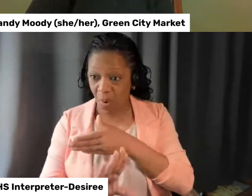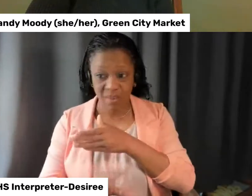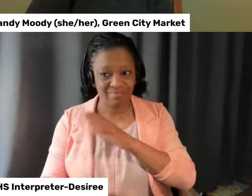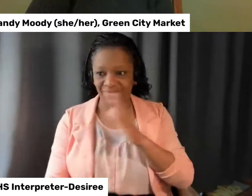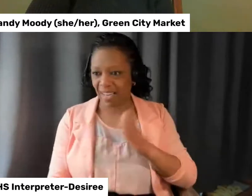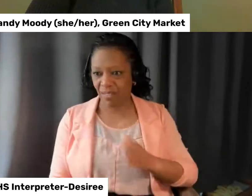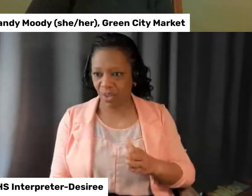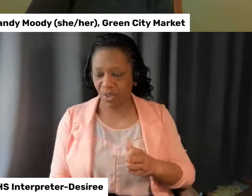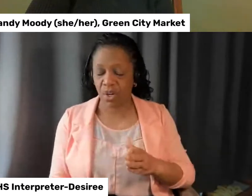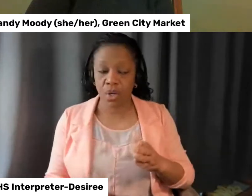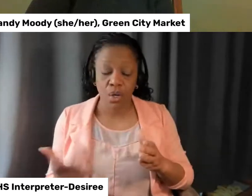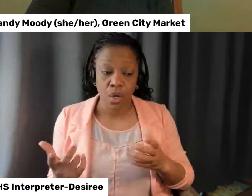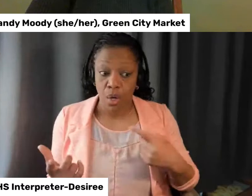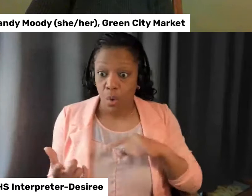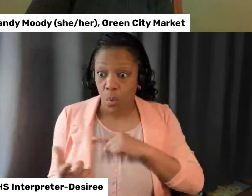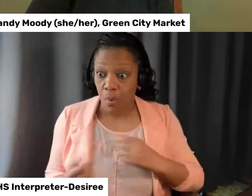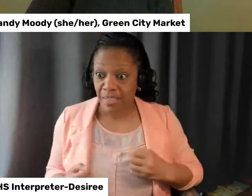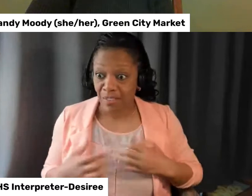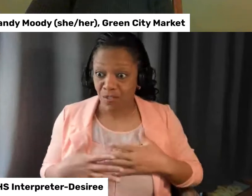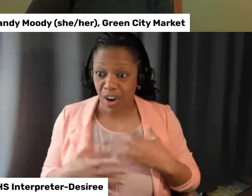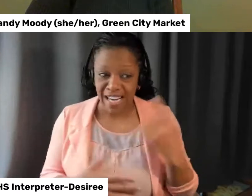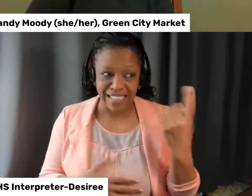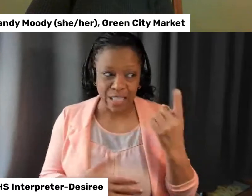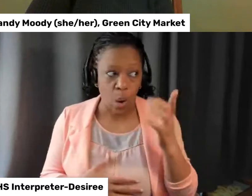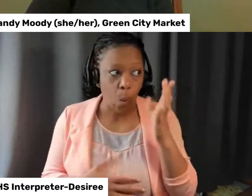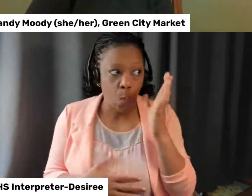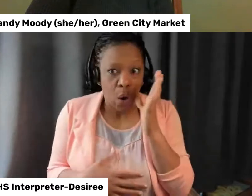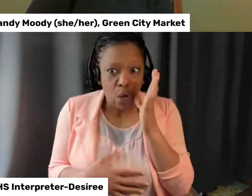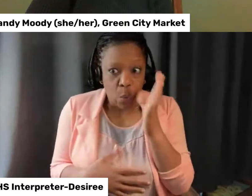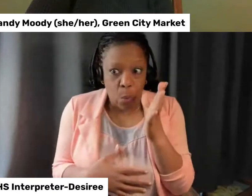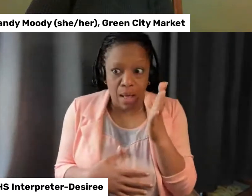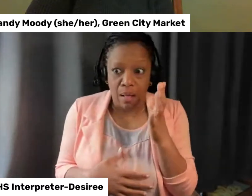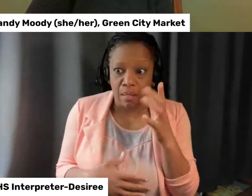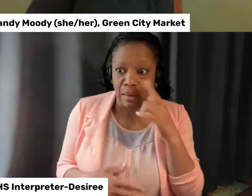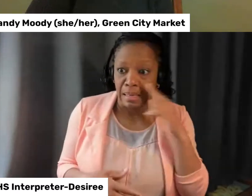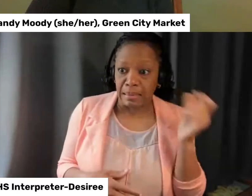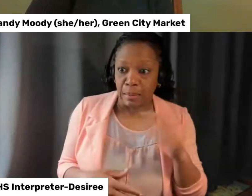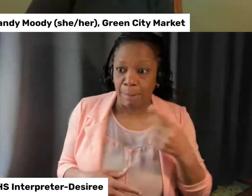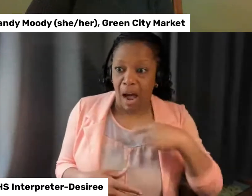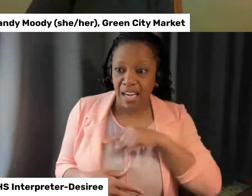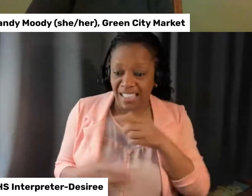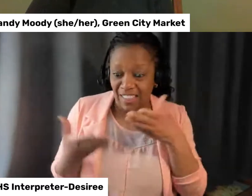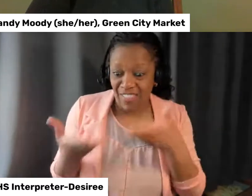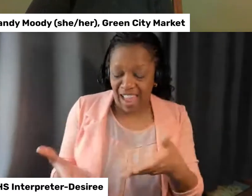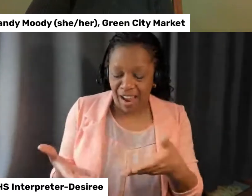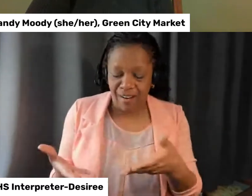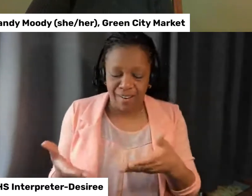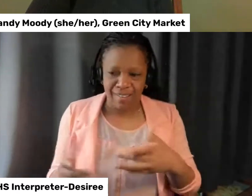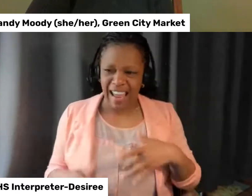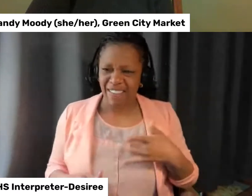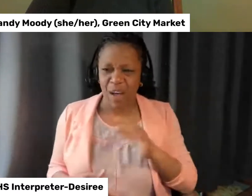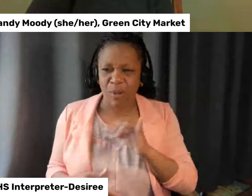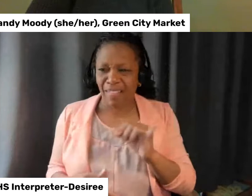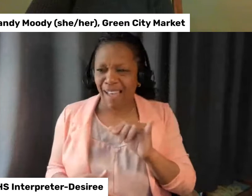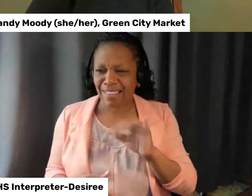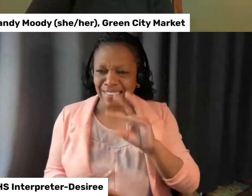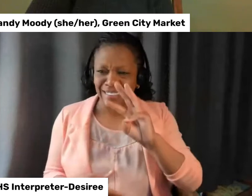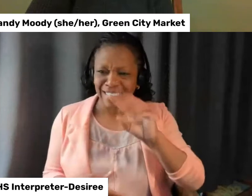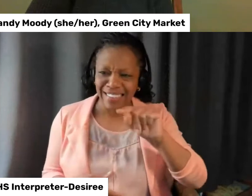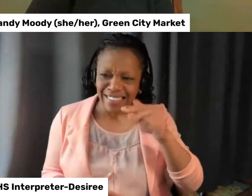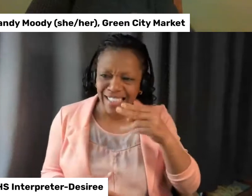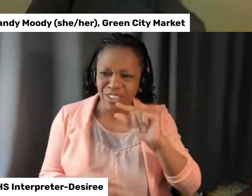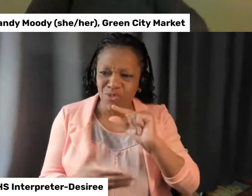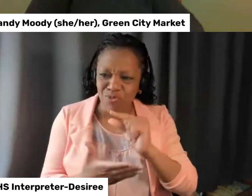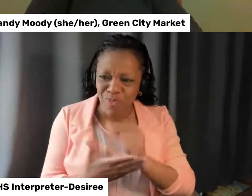were terrified that somebody was going to see us there. It was like we were in 6th grade or something. I don't know. It was very funny. But I remember